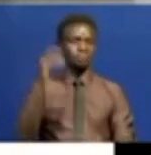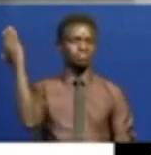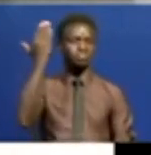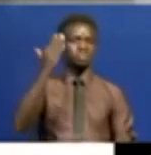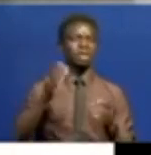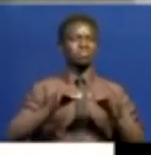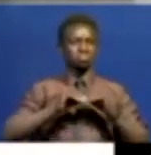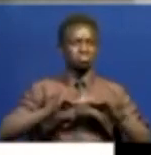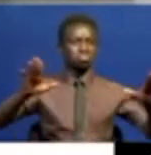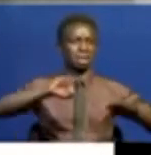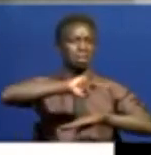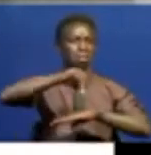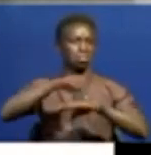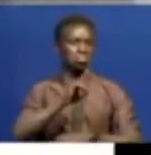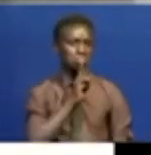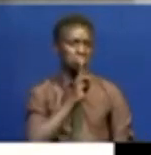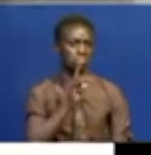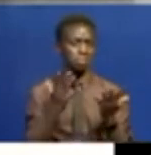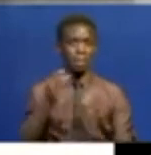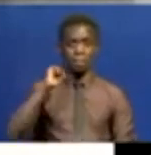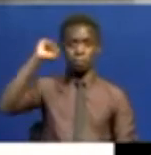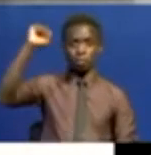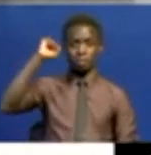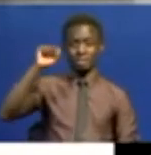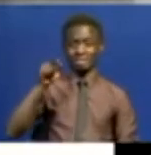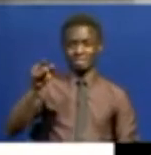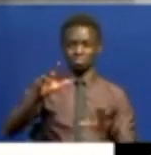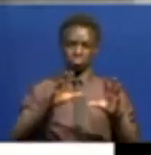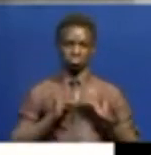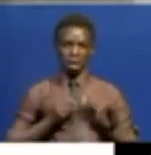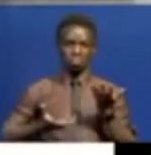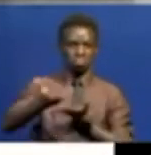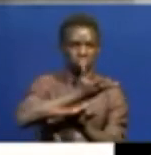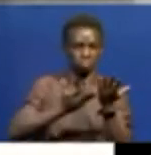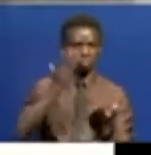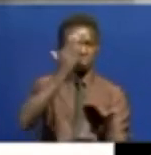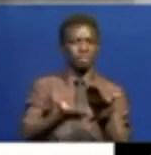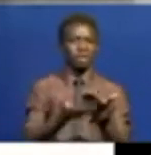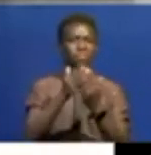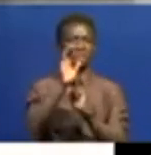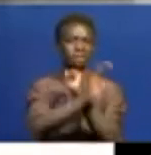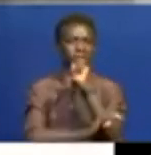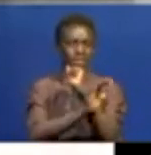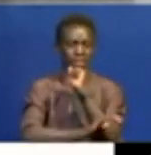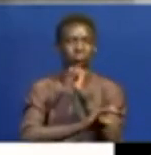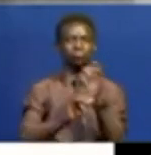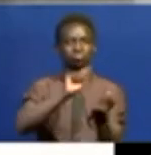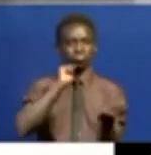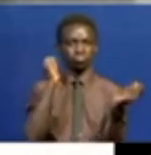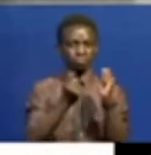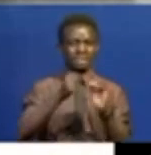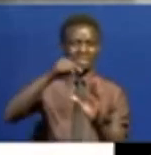address, said that political tolerance will accelerate the country's transformation, deepen democracy,